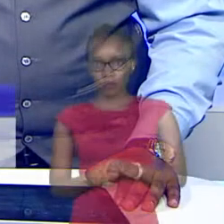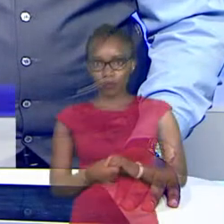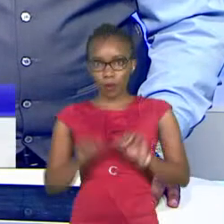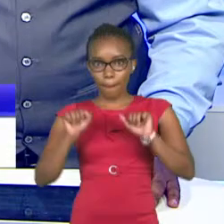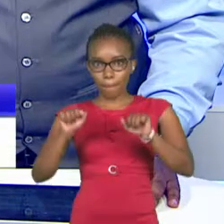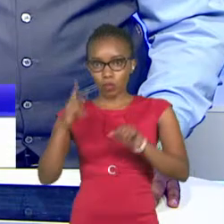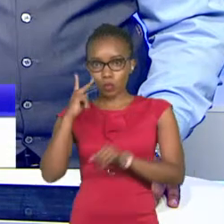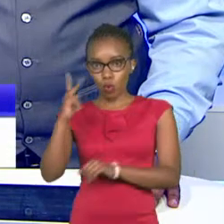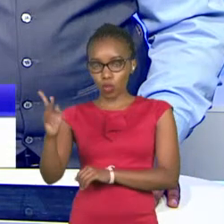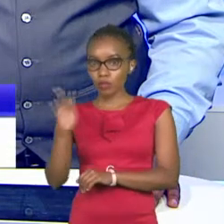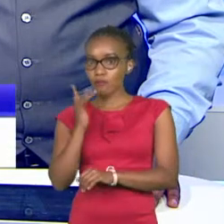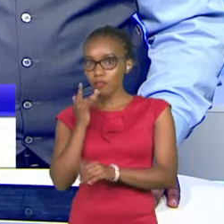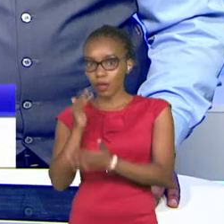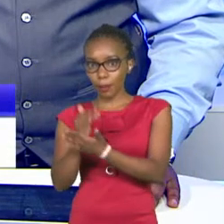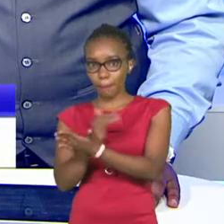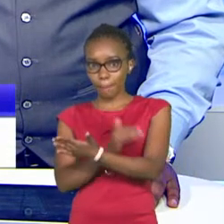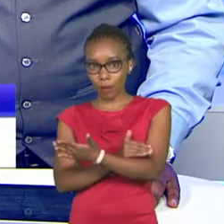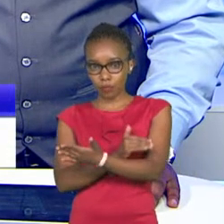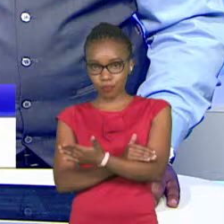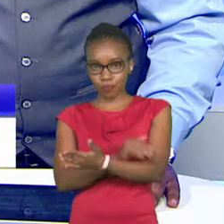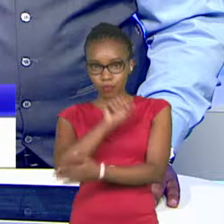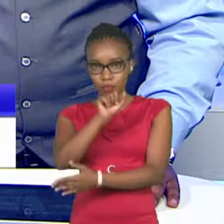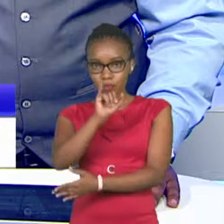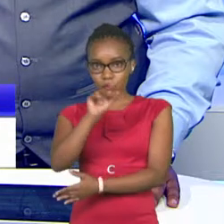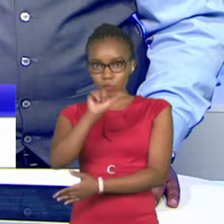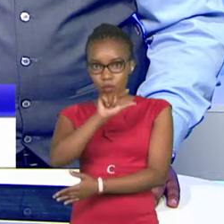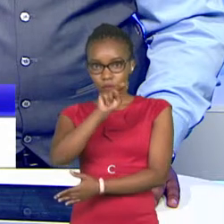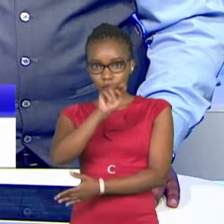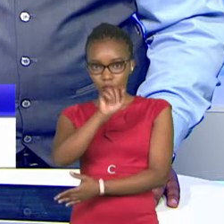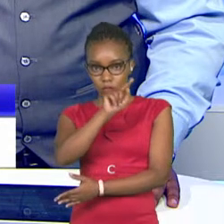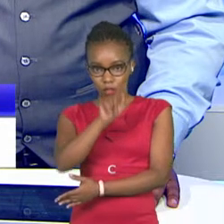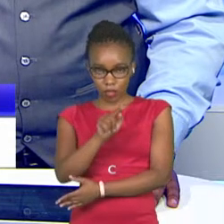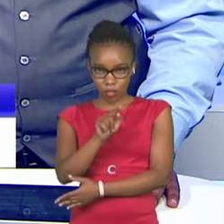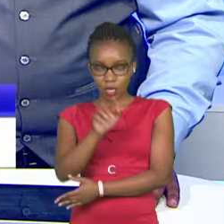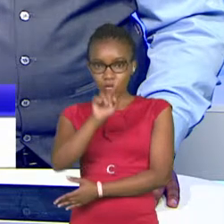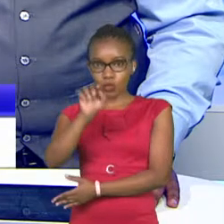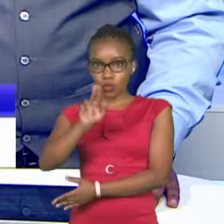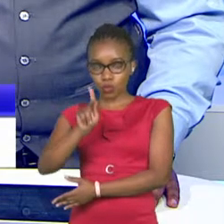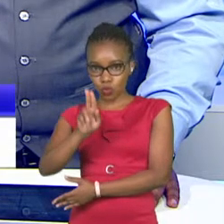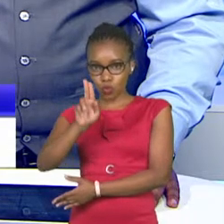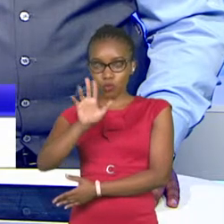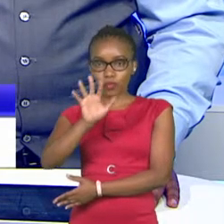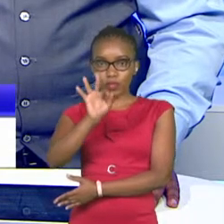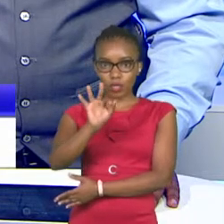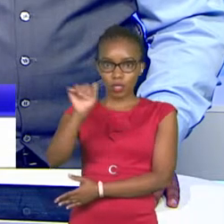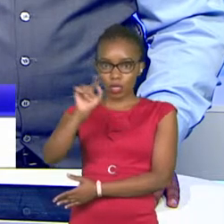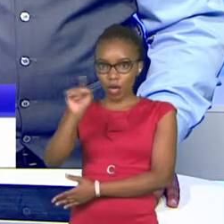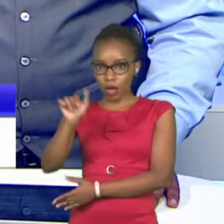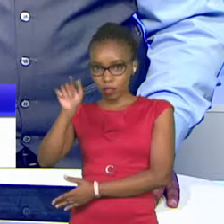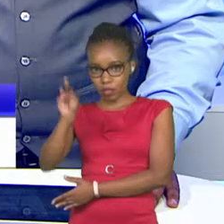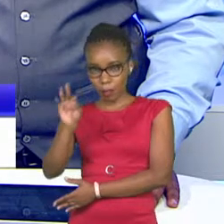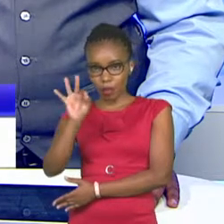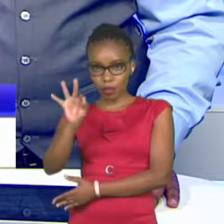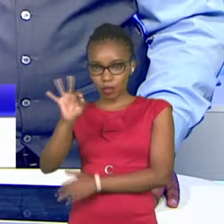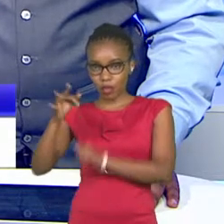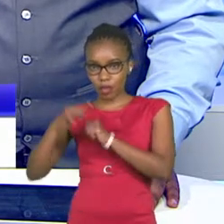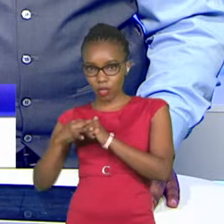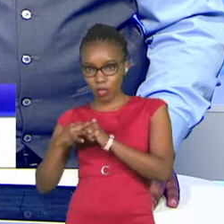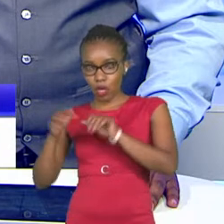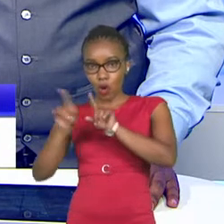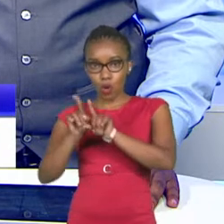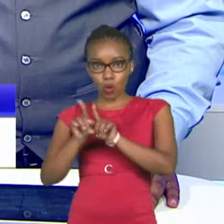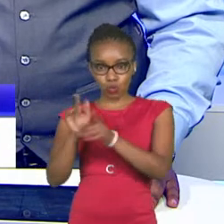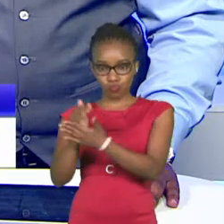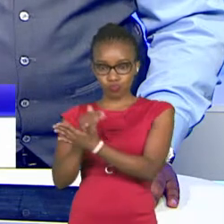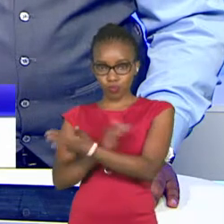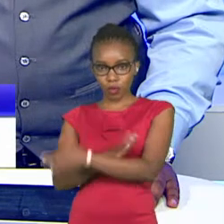You can now watch your favorite programs on the following platforms: Signet Zuku Channel 53 or Azam Channel 338. You can also catch our episodes on